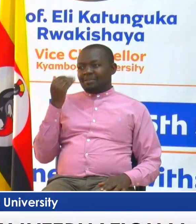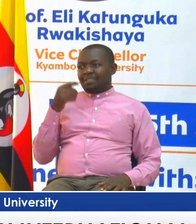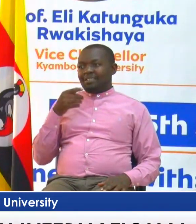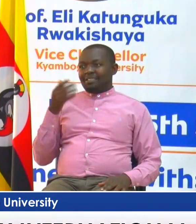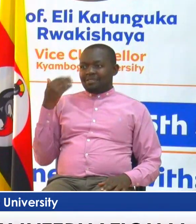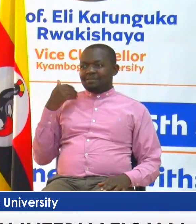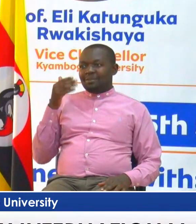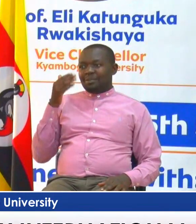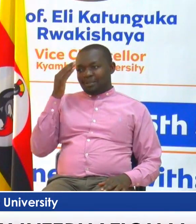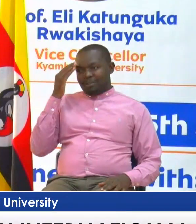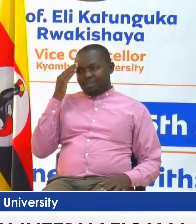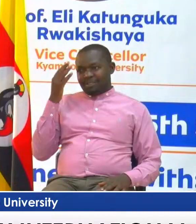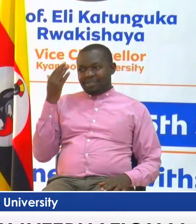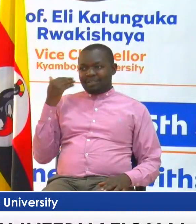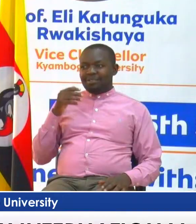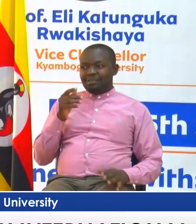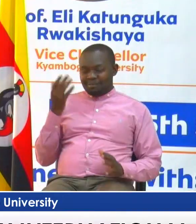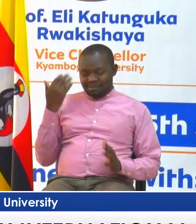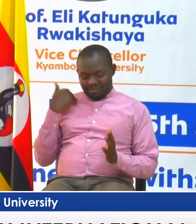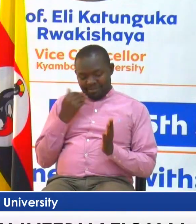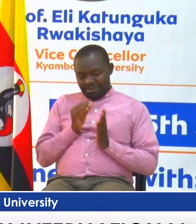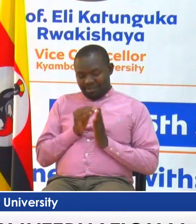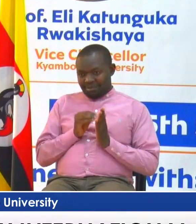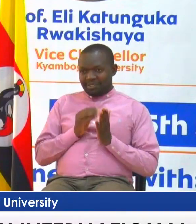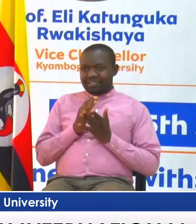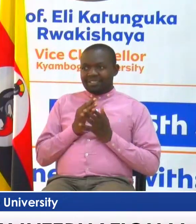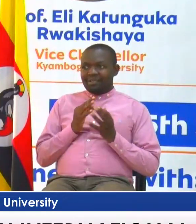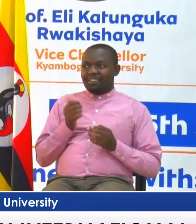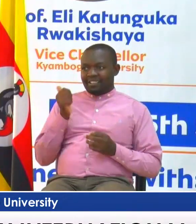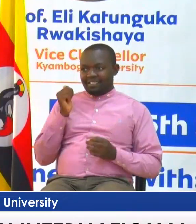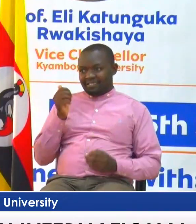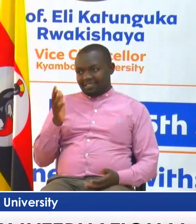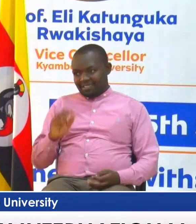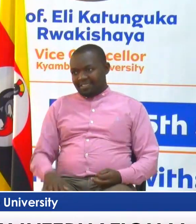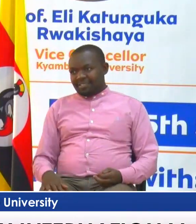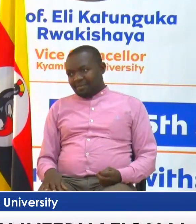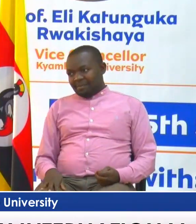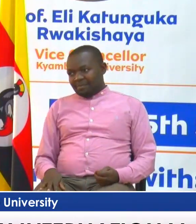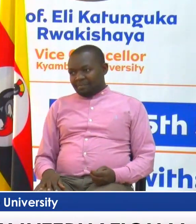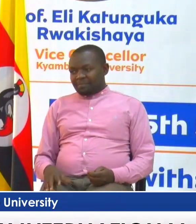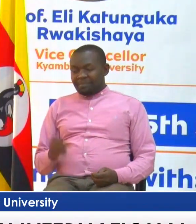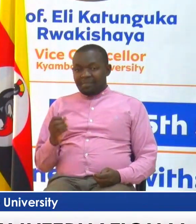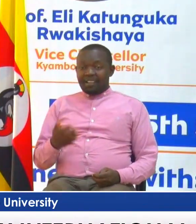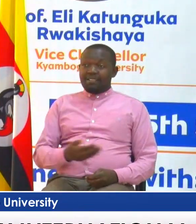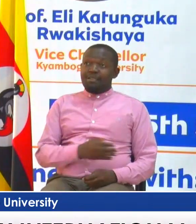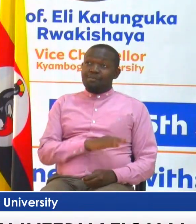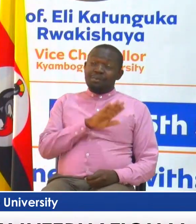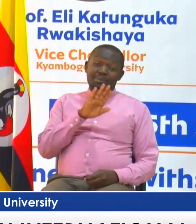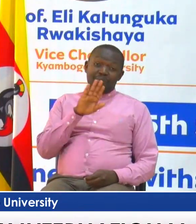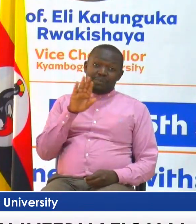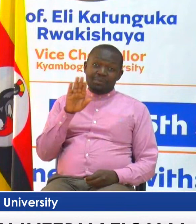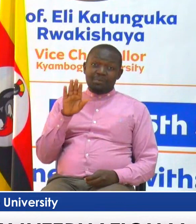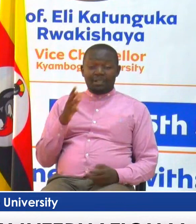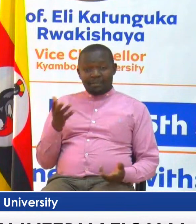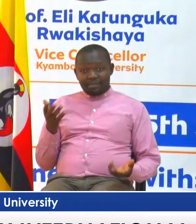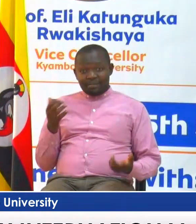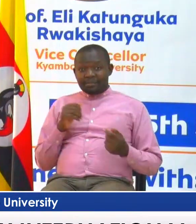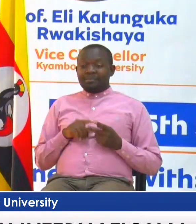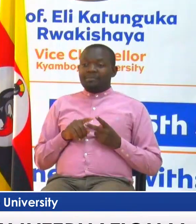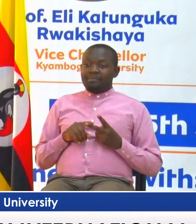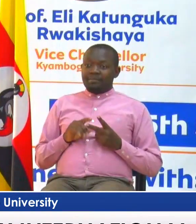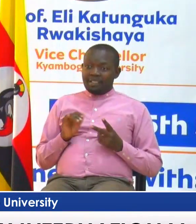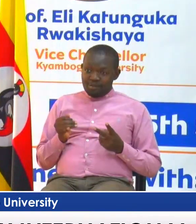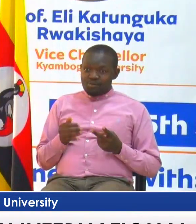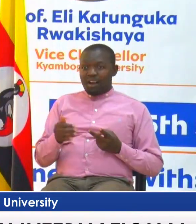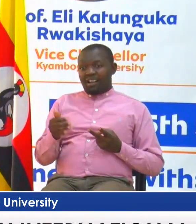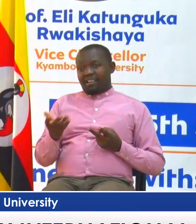was feeling something similar yesterday. The whole day you'll not finish. You just let it go. Go try